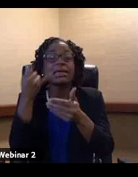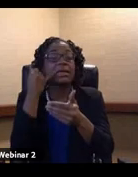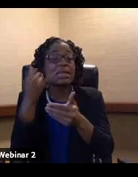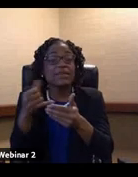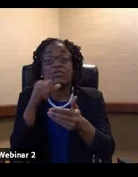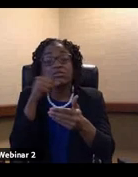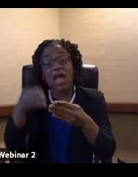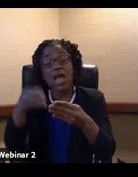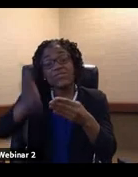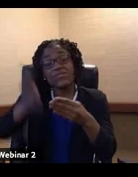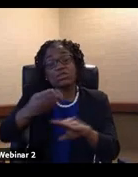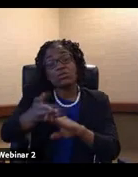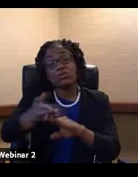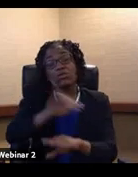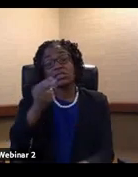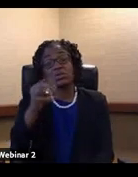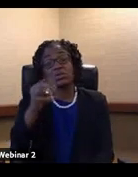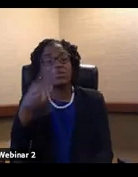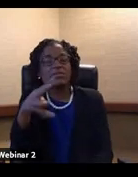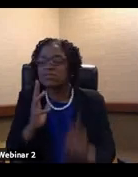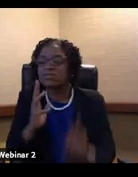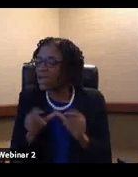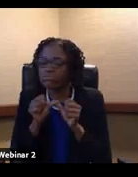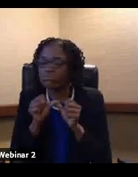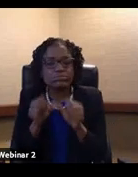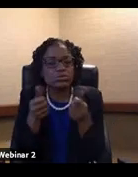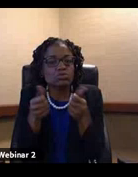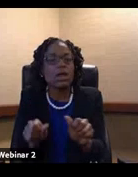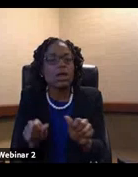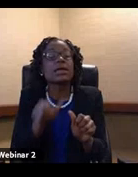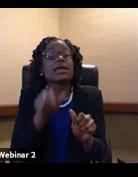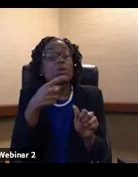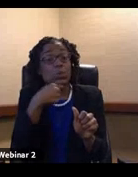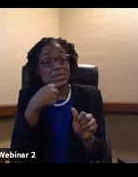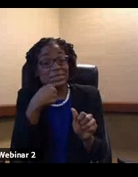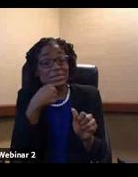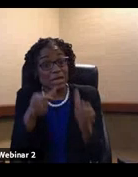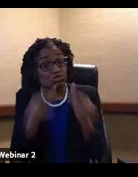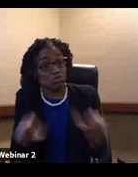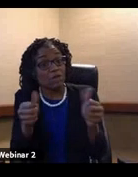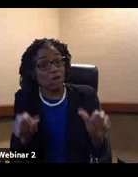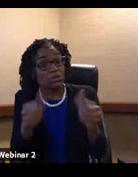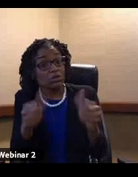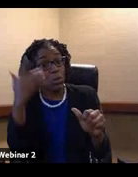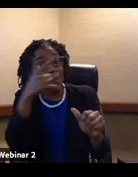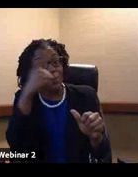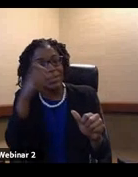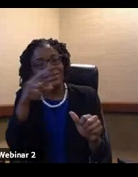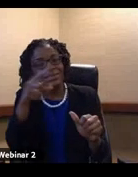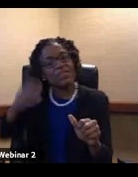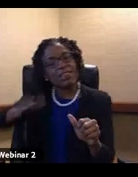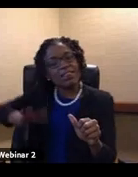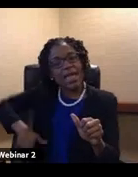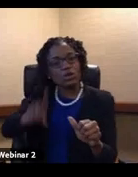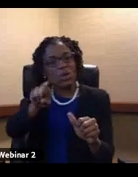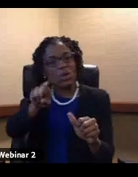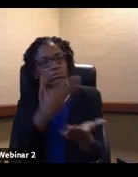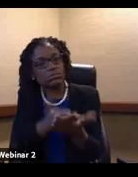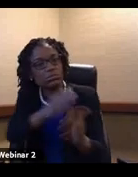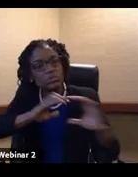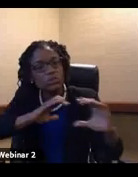those deadlines because if your application is late, you have to prove that you try to do it by then. But if your application is not